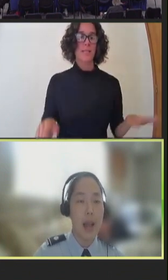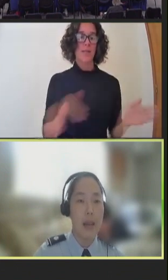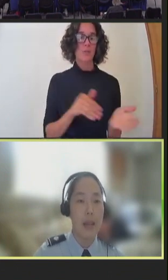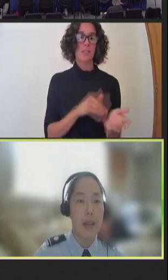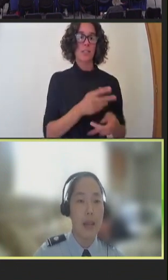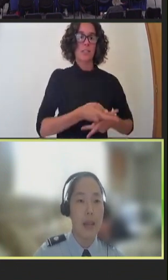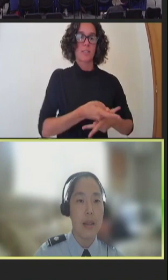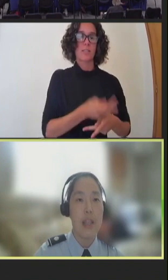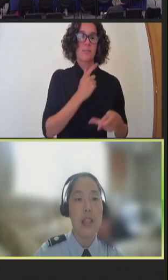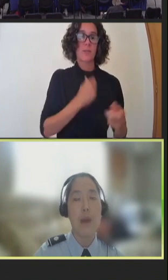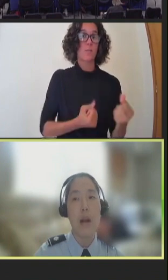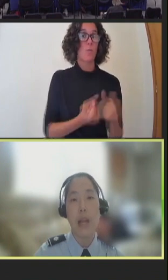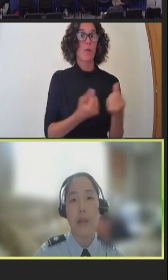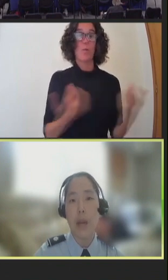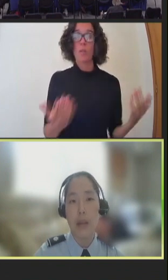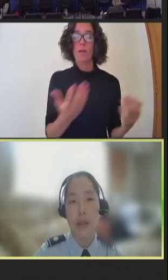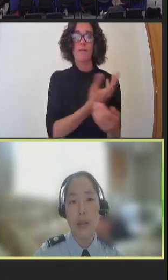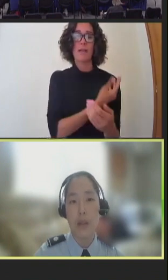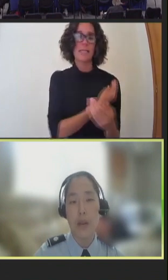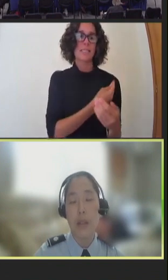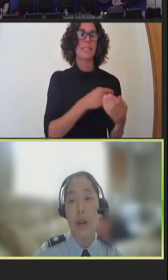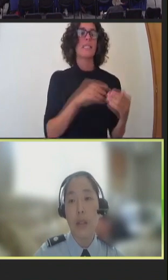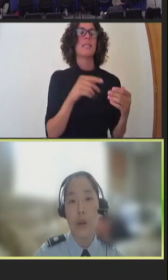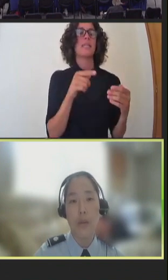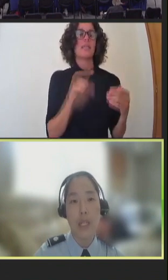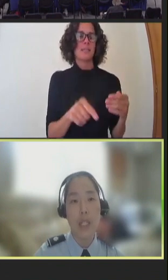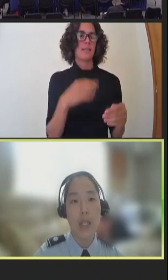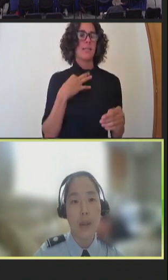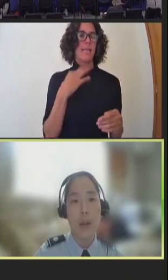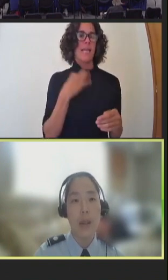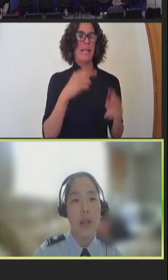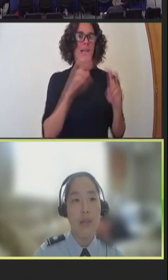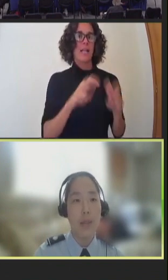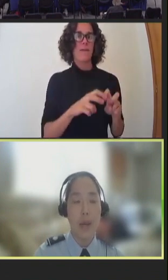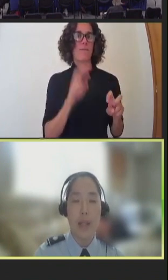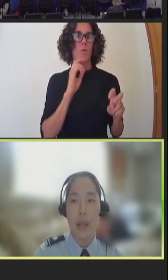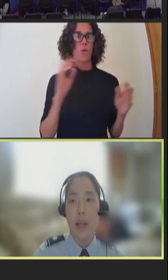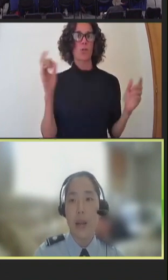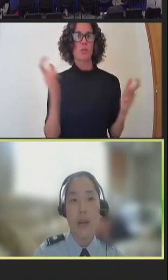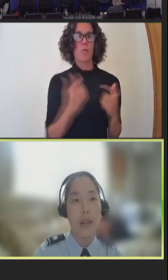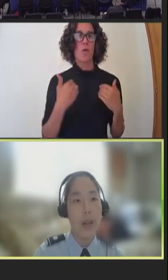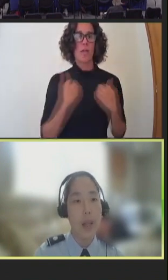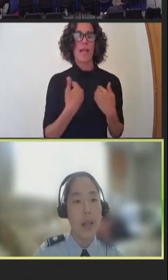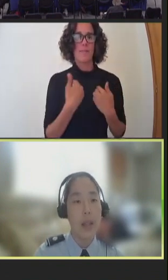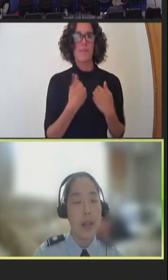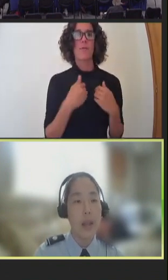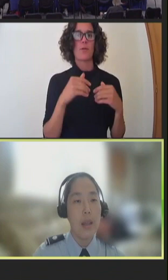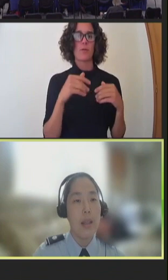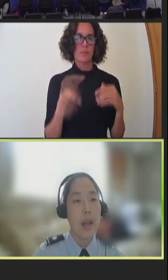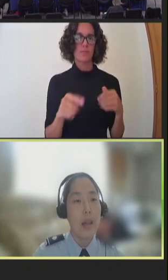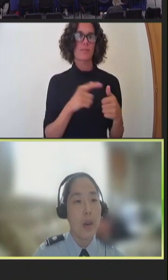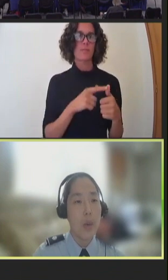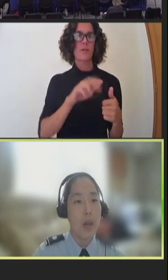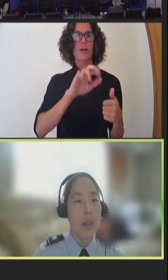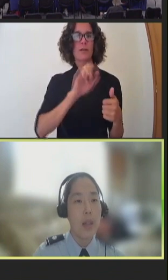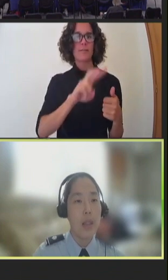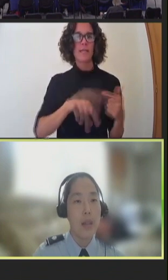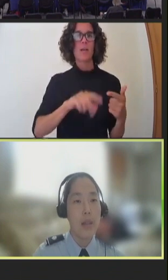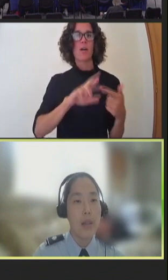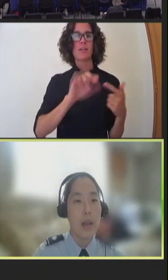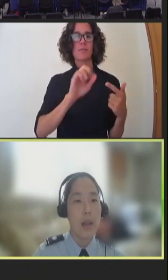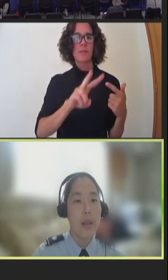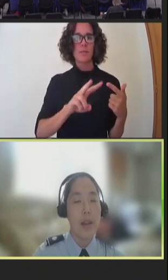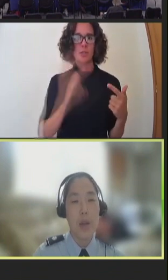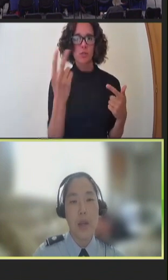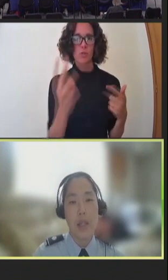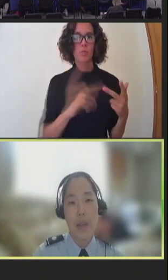candidate analysis in small animal models for SARS-CoV-2, influenza, and RSV. This ongoing work